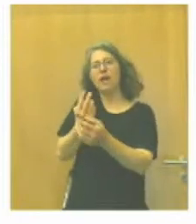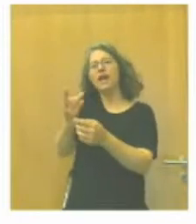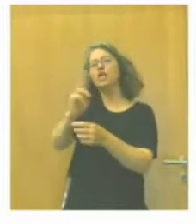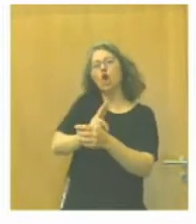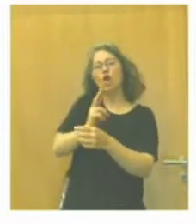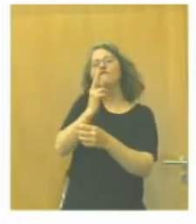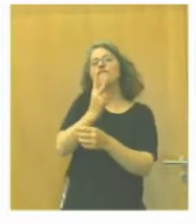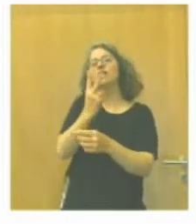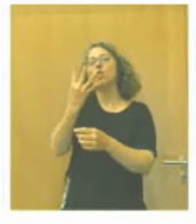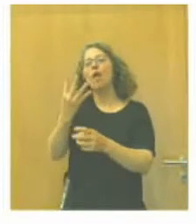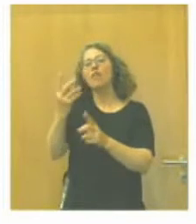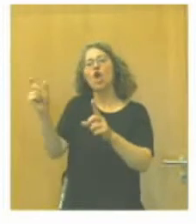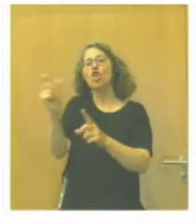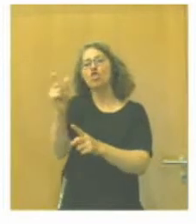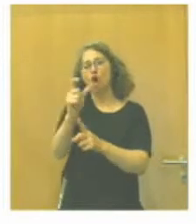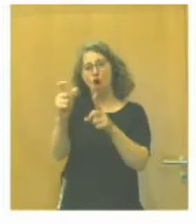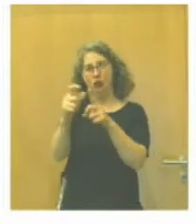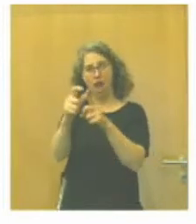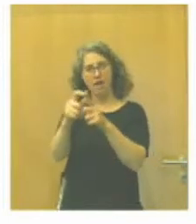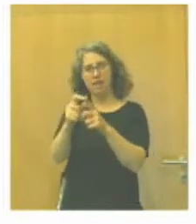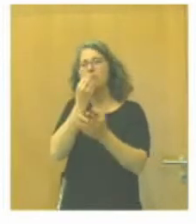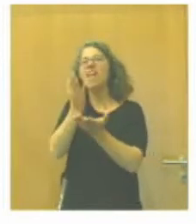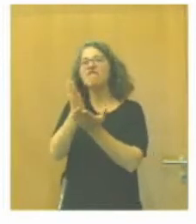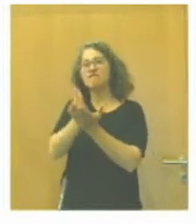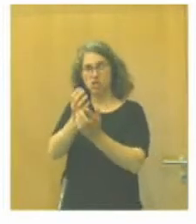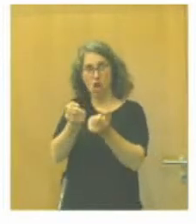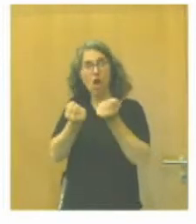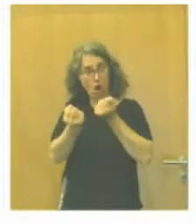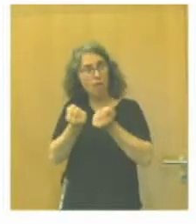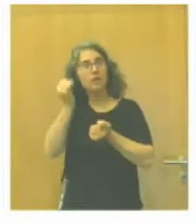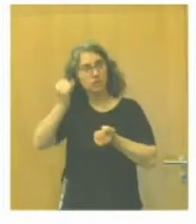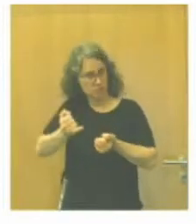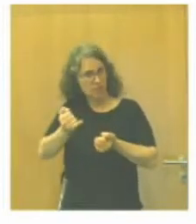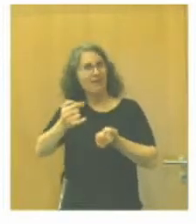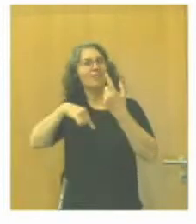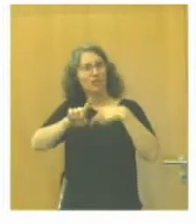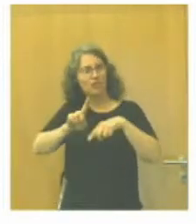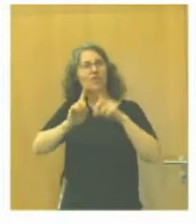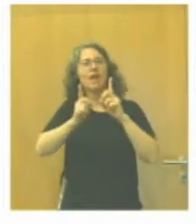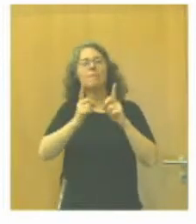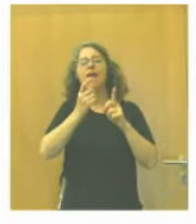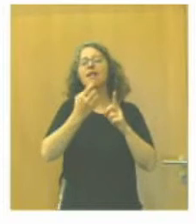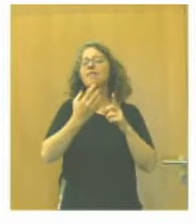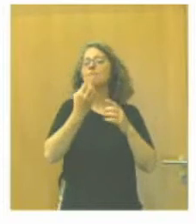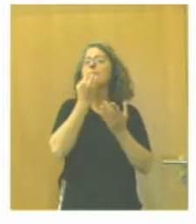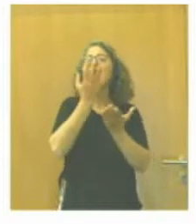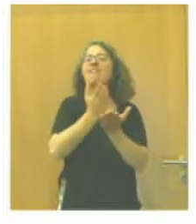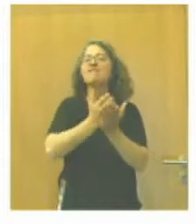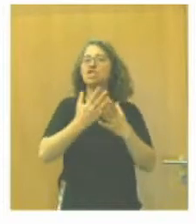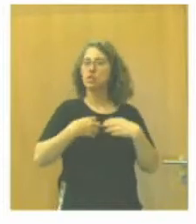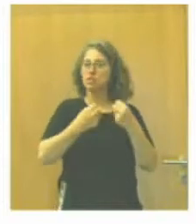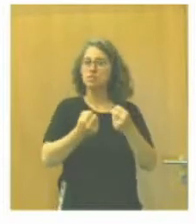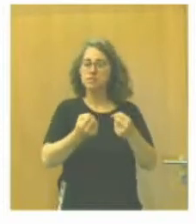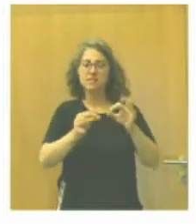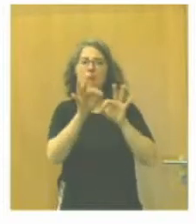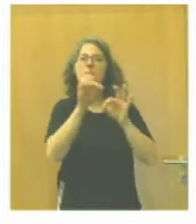health benefits, of course, get measured as morbidity and mortality, so illness and death, premature